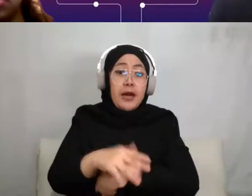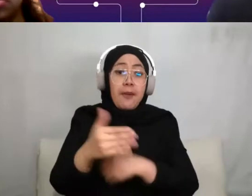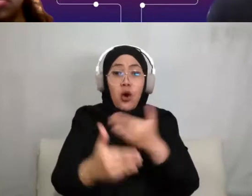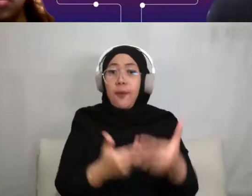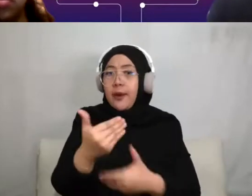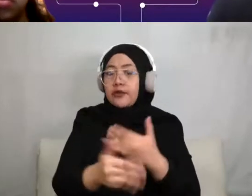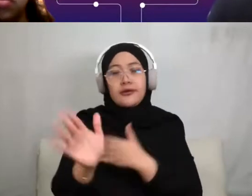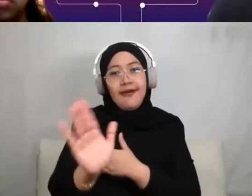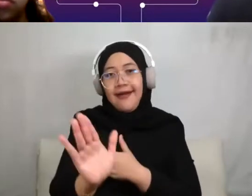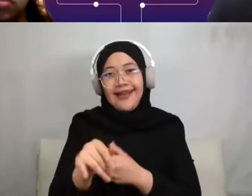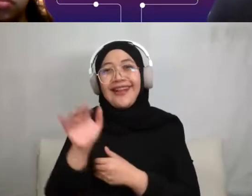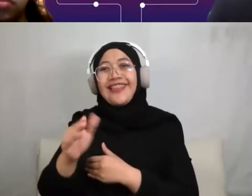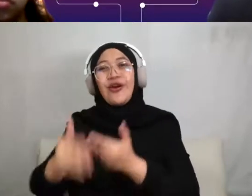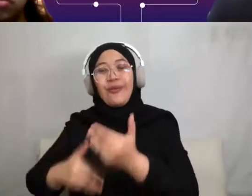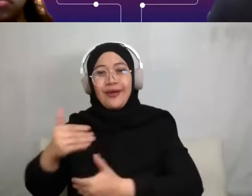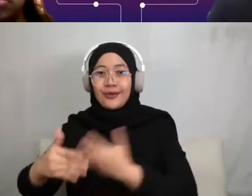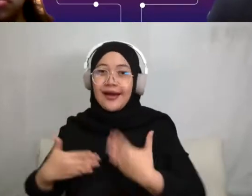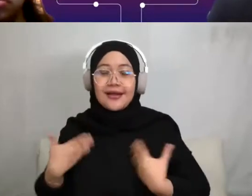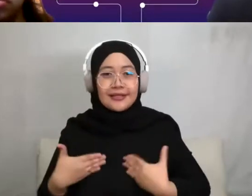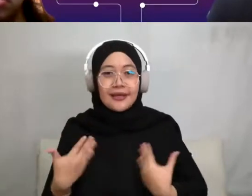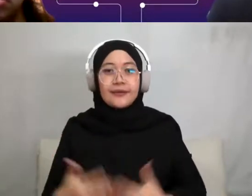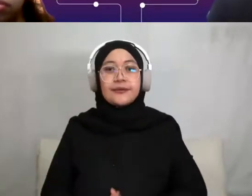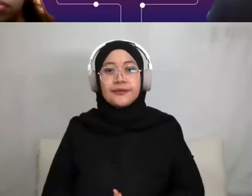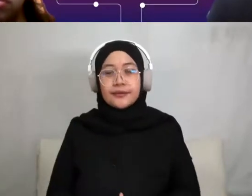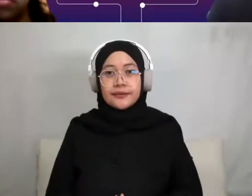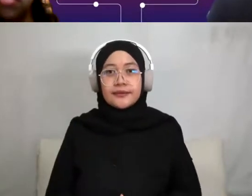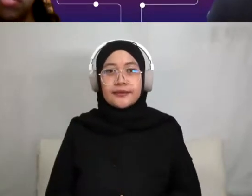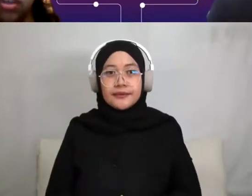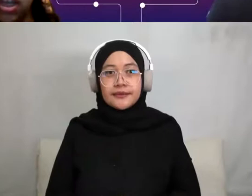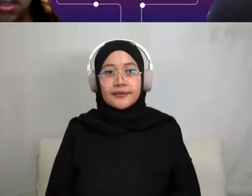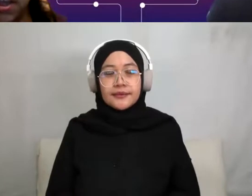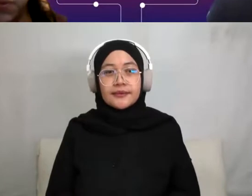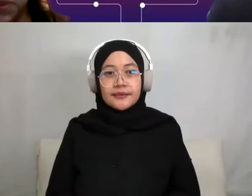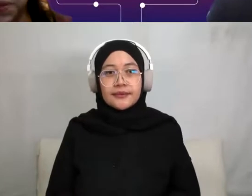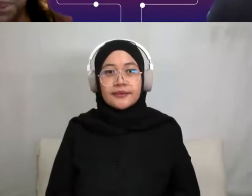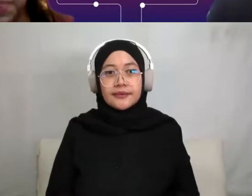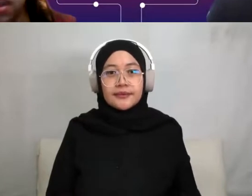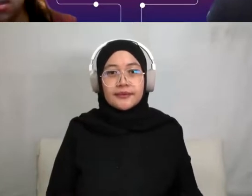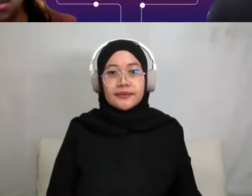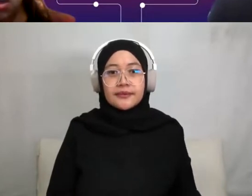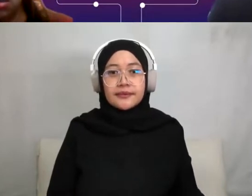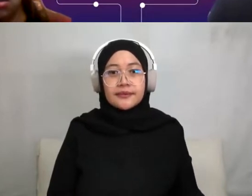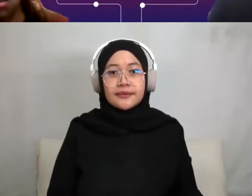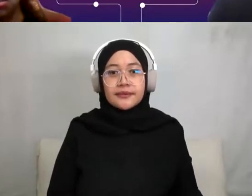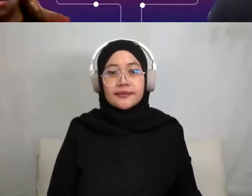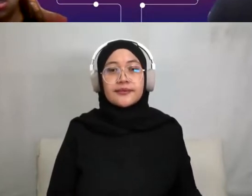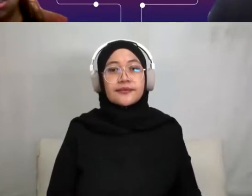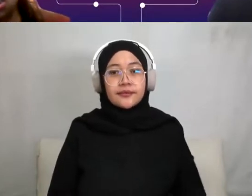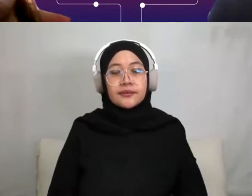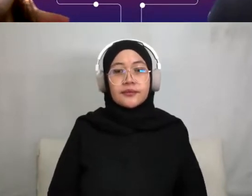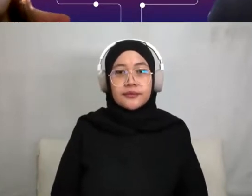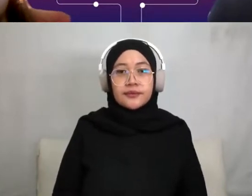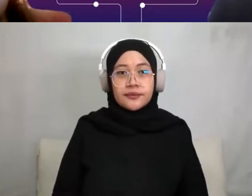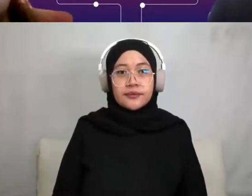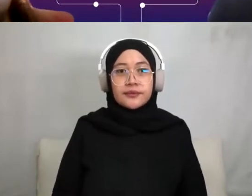So I think this is how it has to be seen. Okay. And